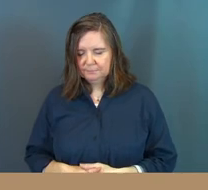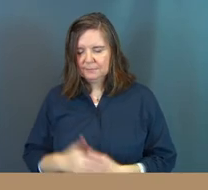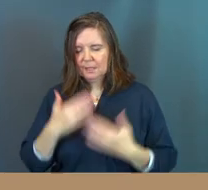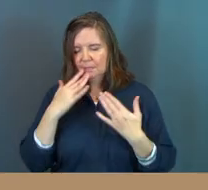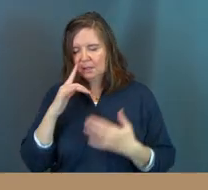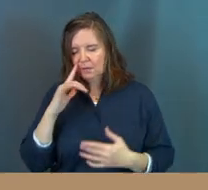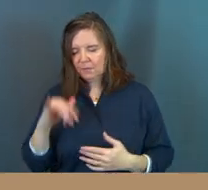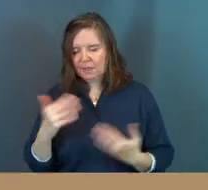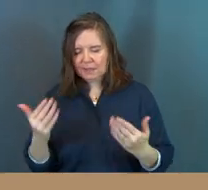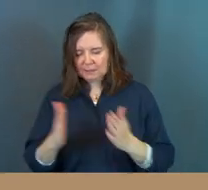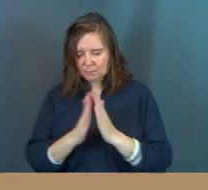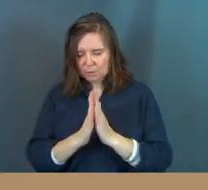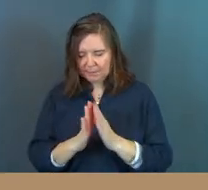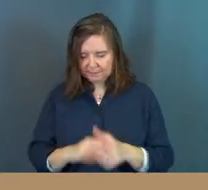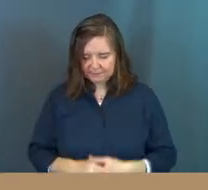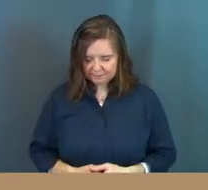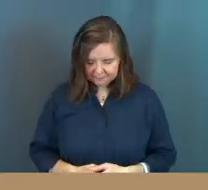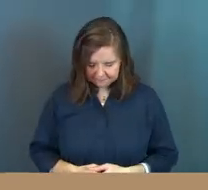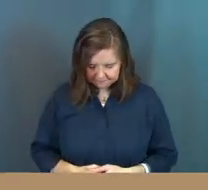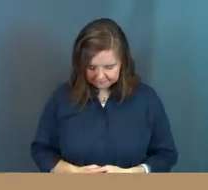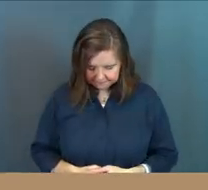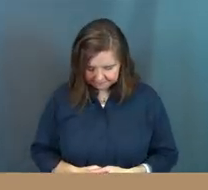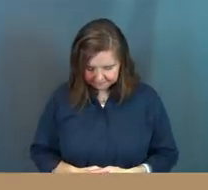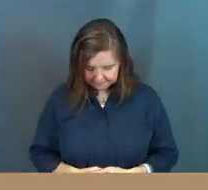Thank you for that. Let's pray.